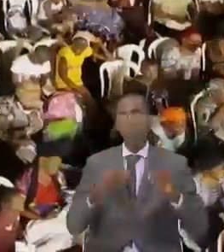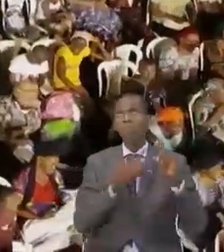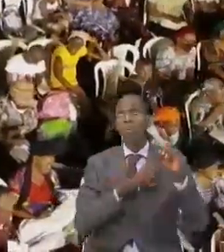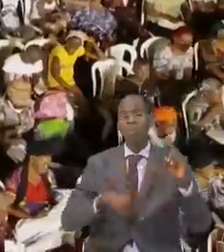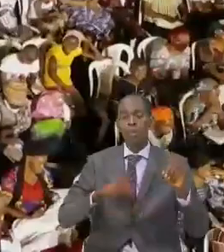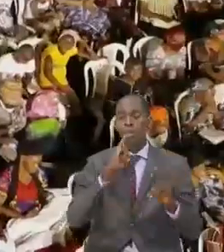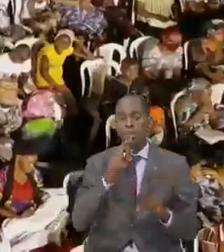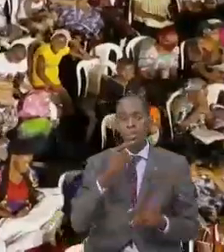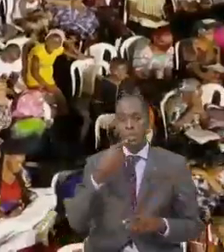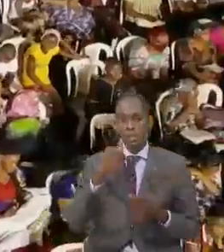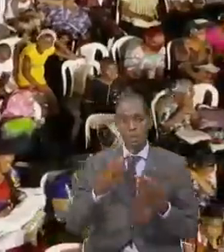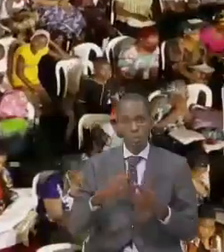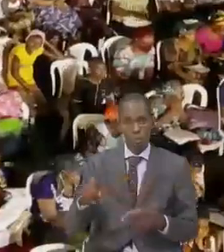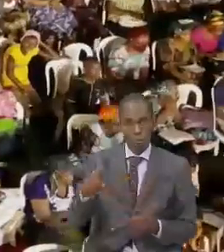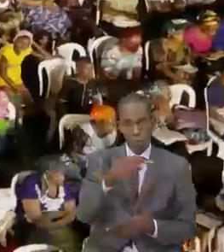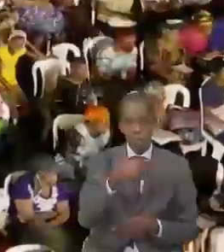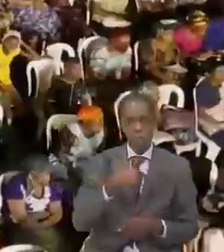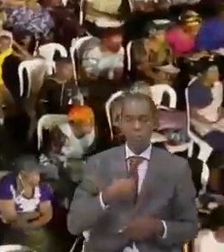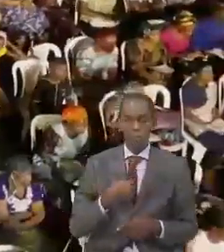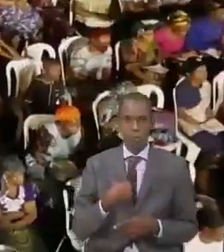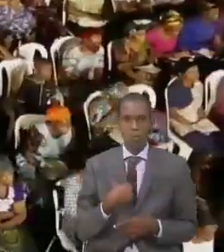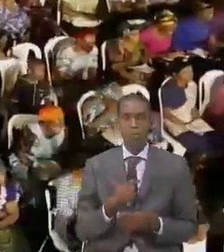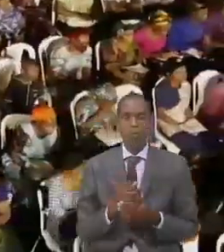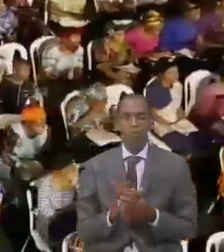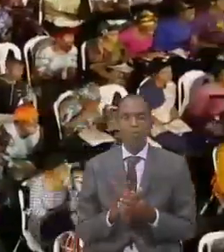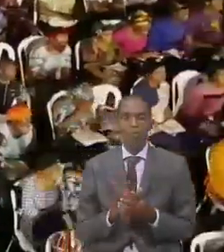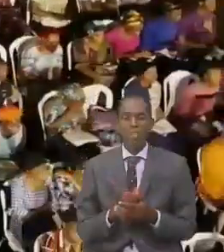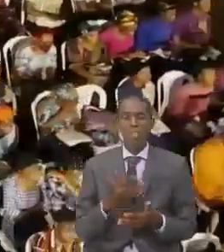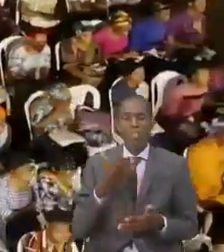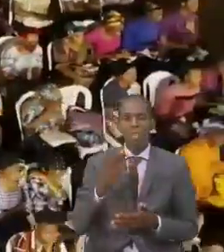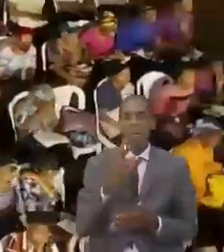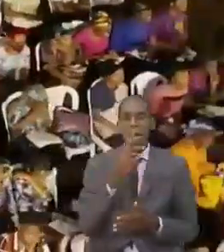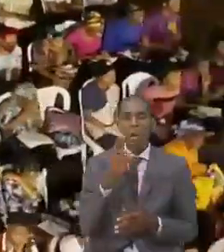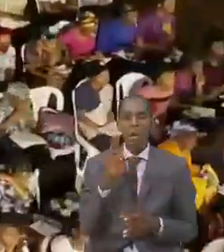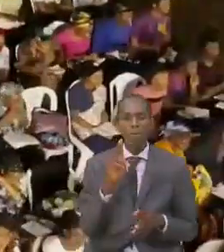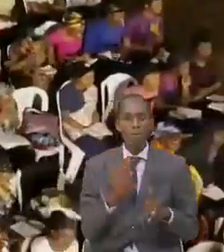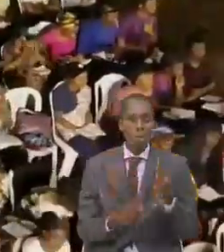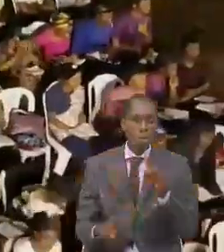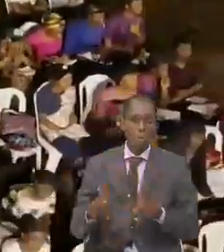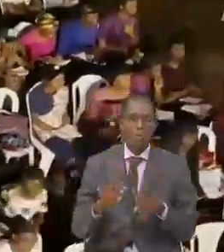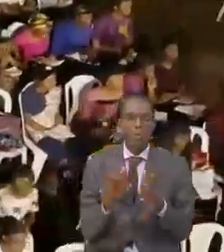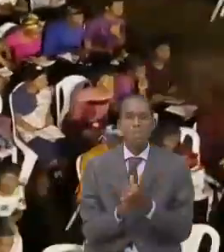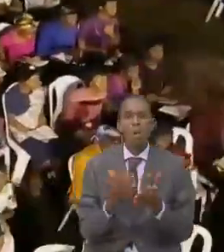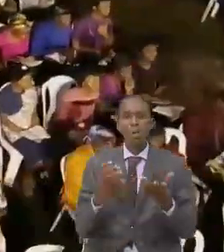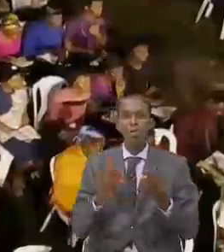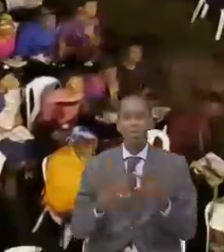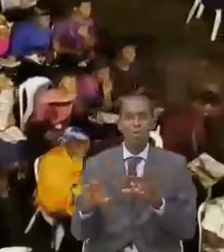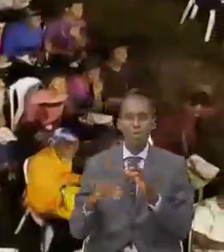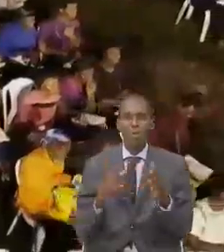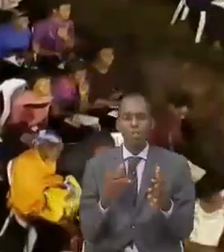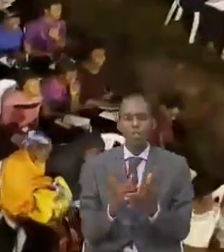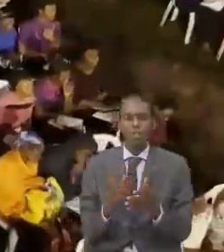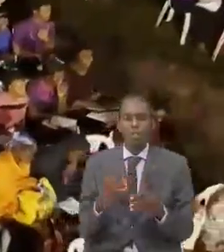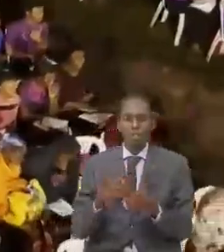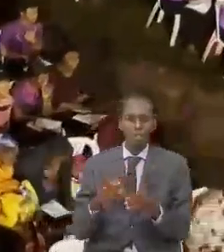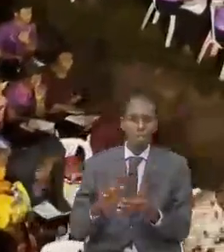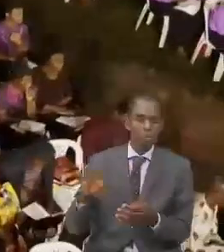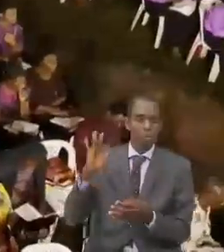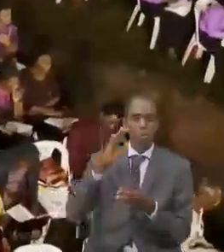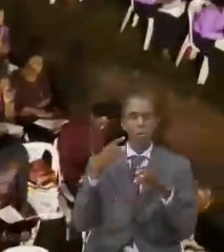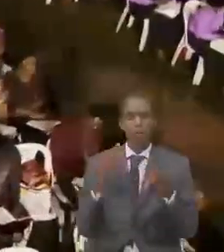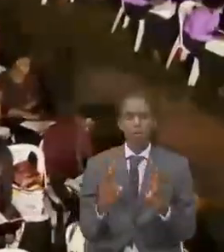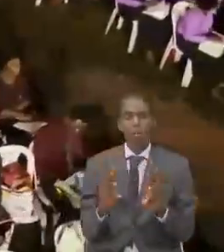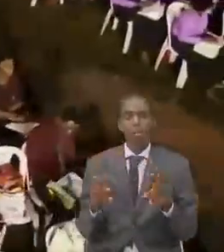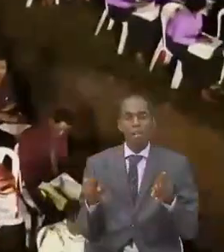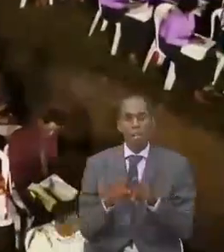ways, says the Lord. The Lord is telling us, there are people that want to do